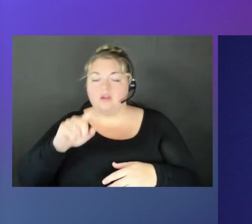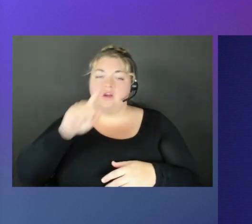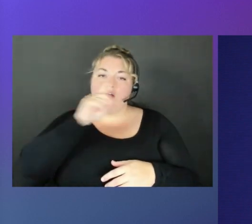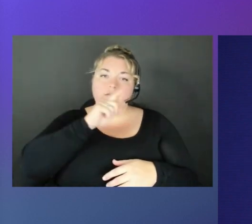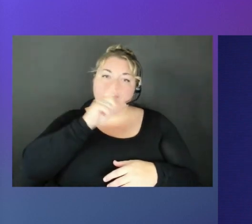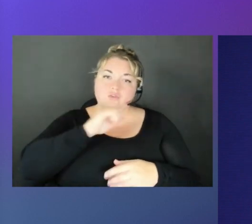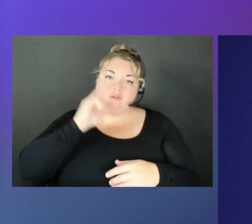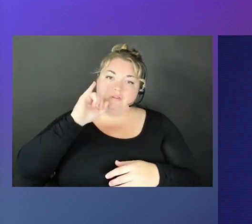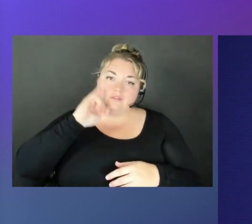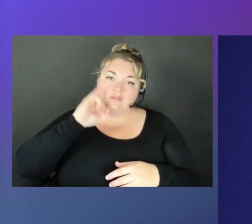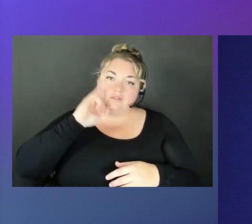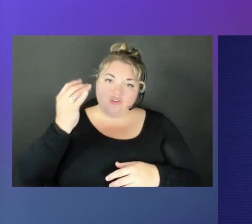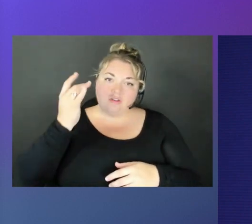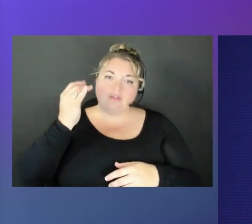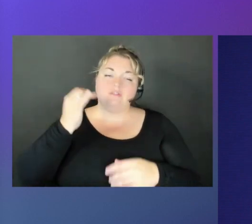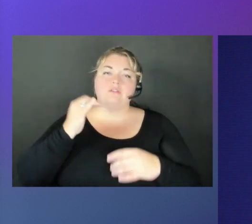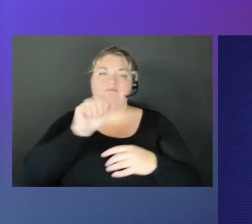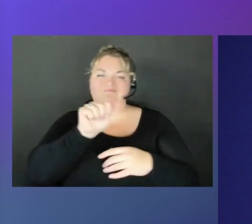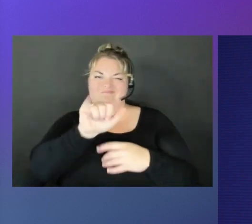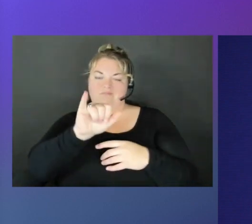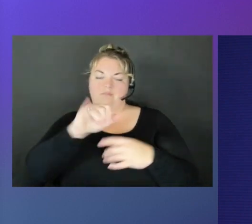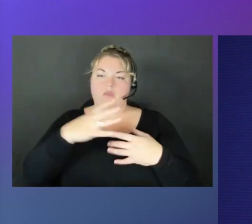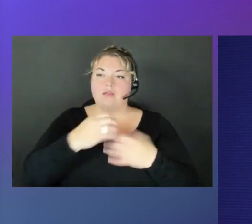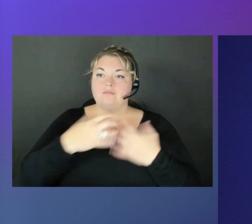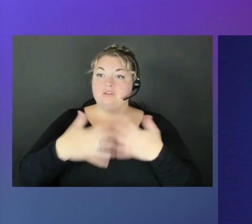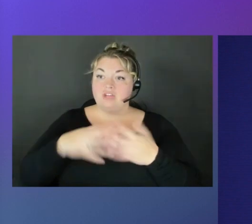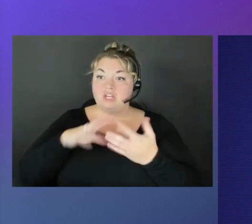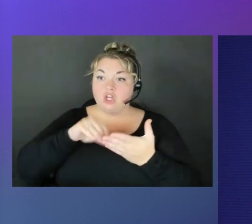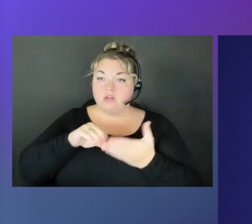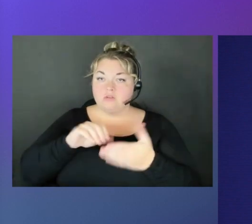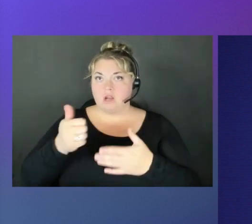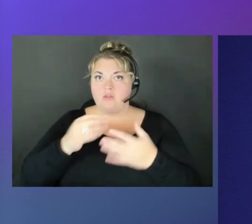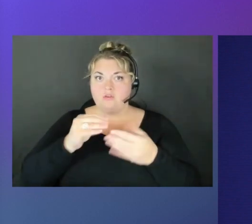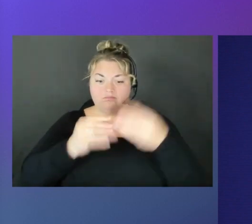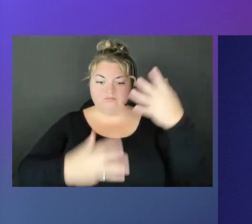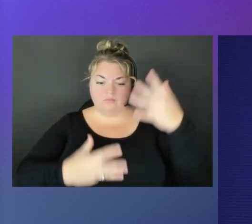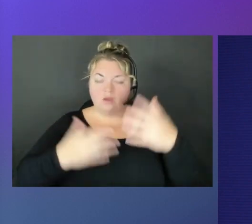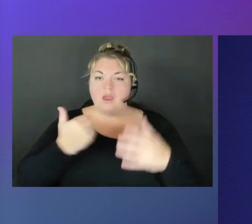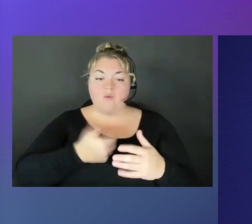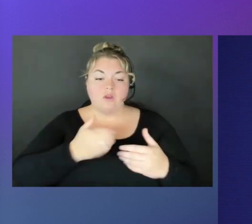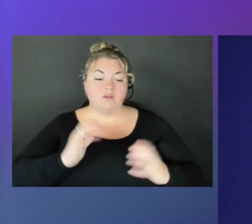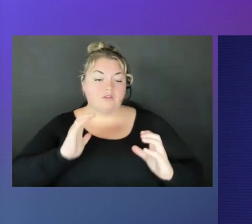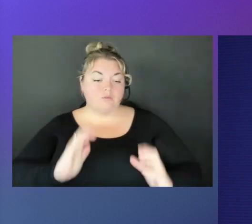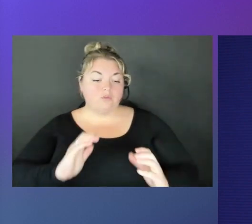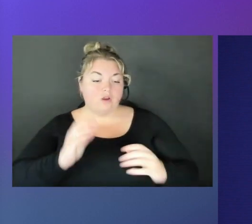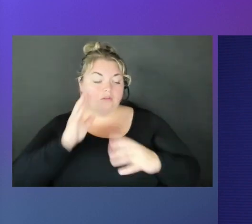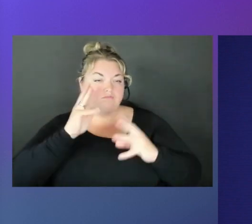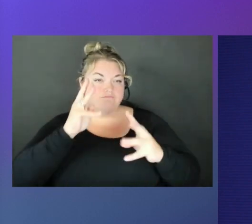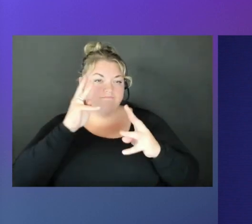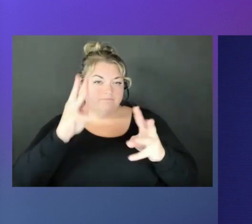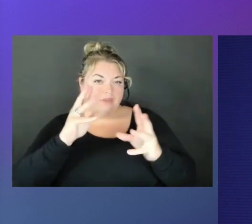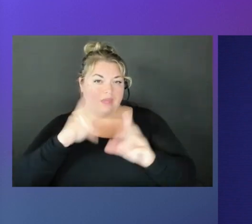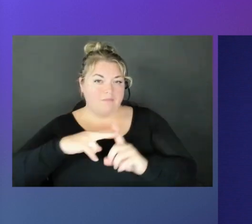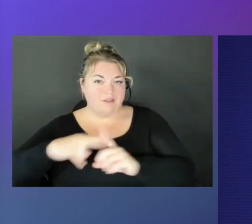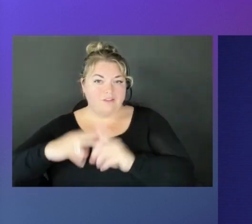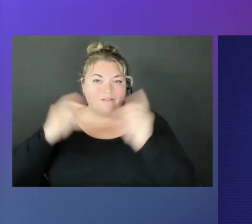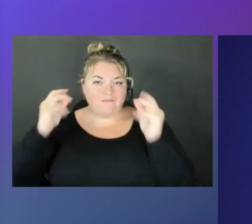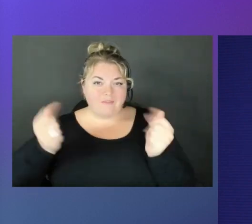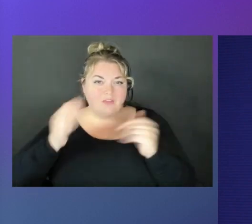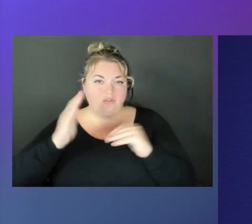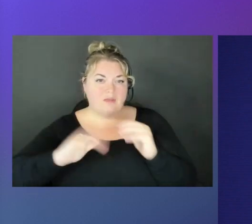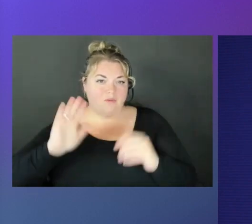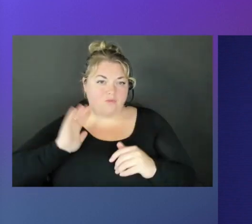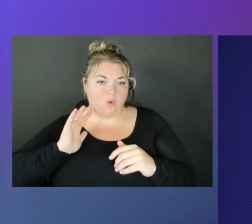intelligence, machine learning, and plenty of others, our customers are innovating applications at a faster pace than ever before. And it's